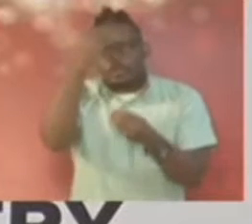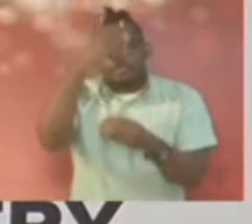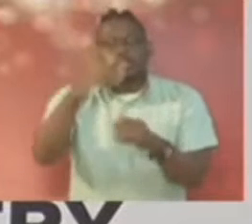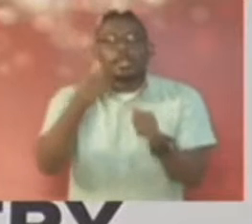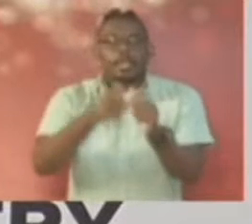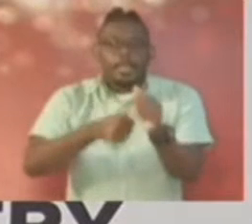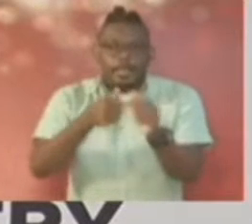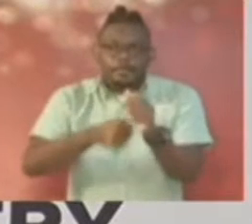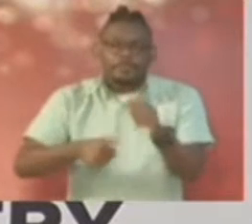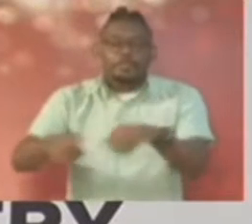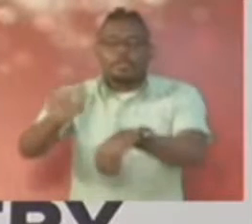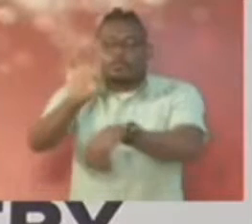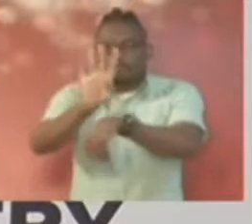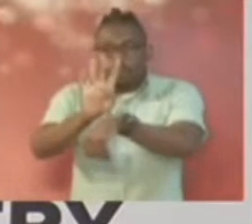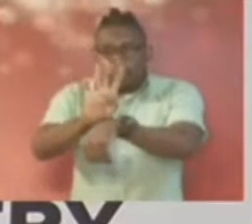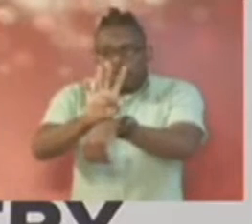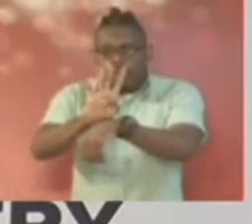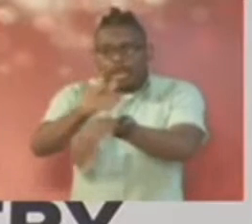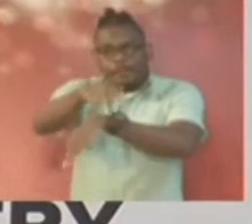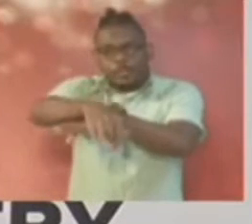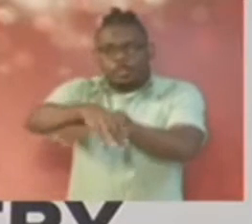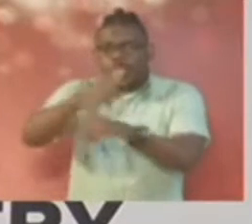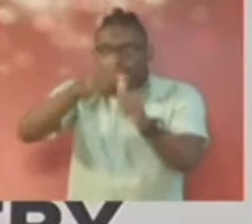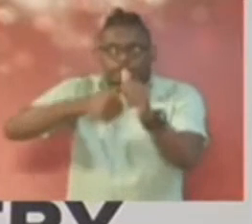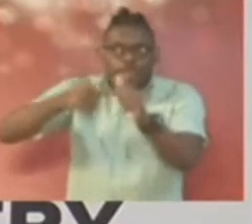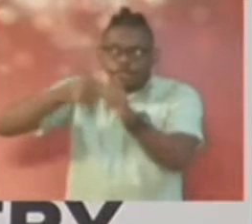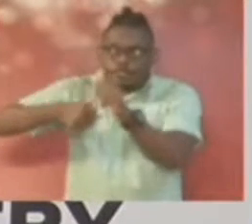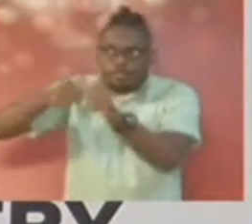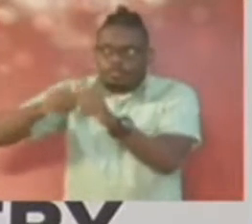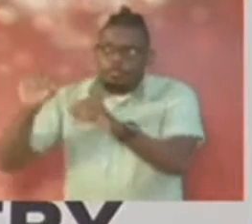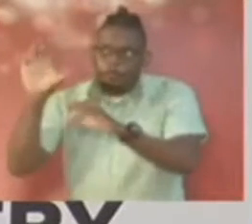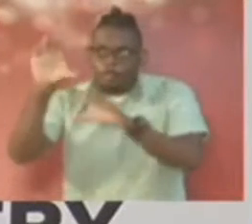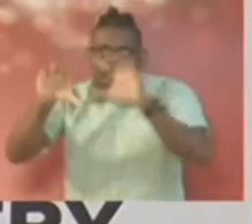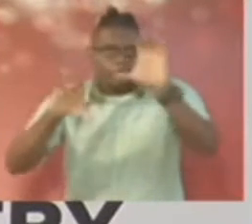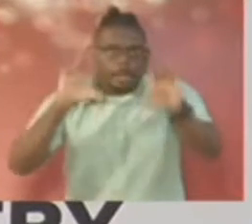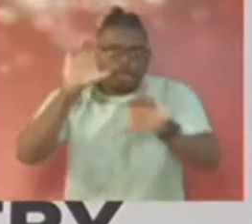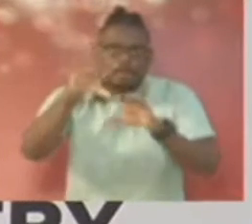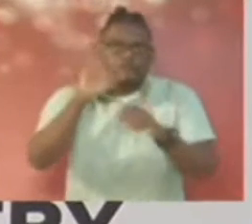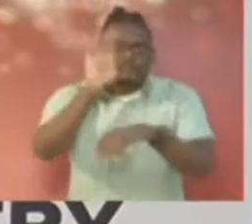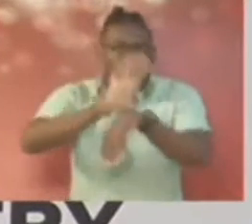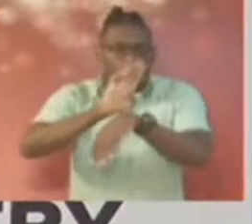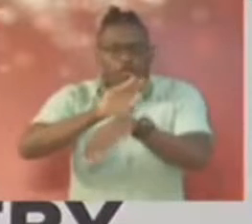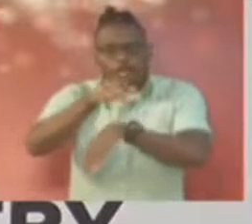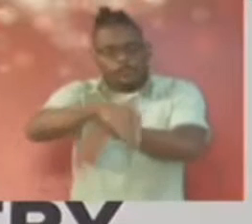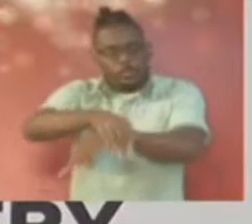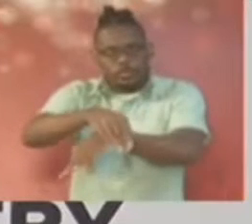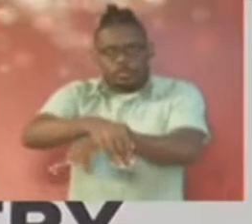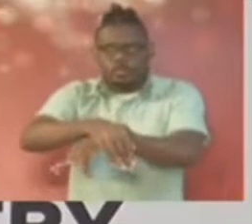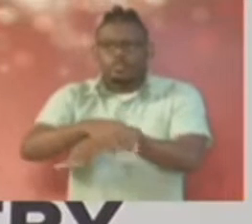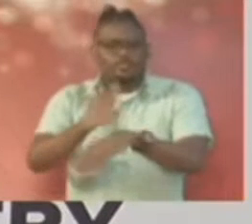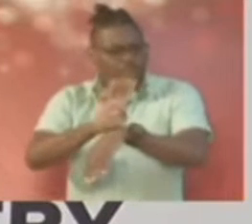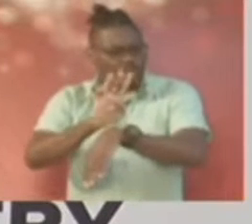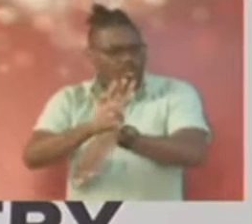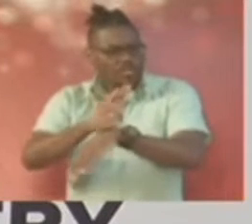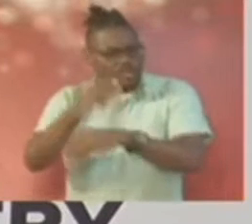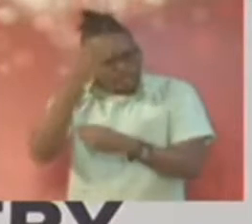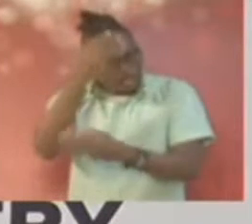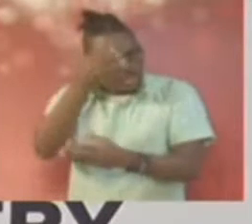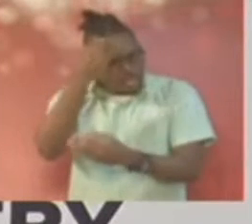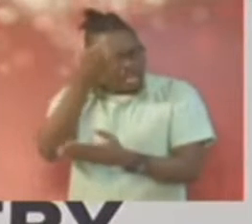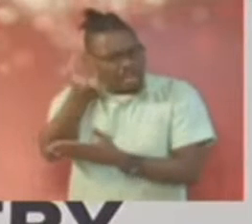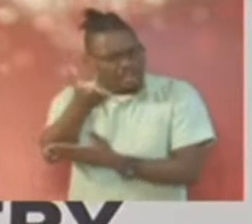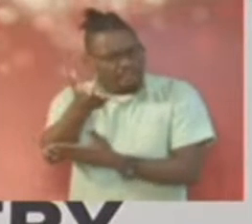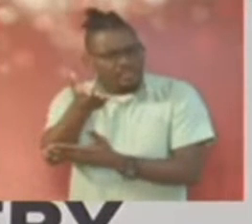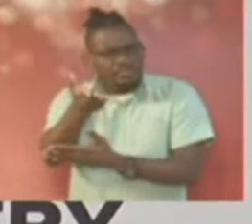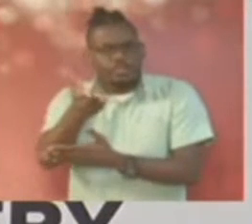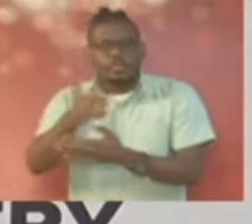we would have done that 3 times a day. I don't think what we get at 4 p.m. in terms of the update comes directly as an email from the